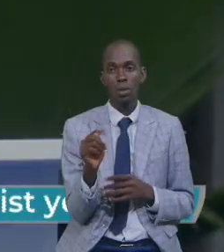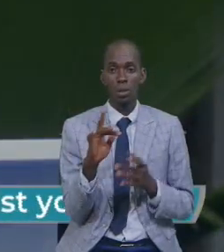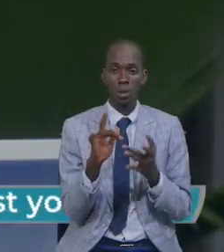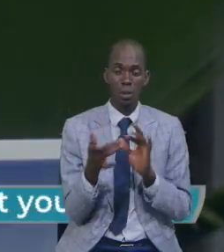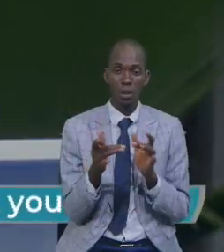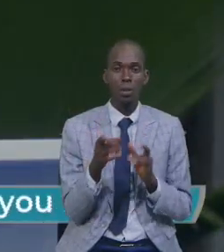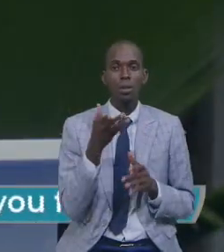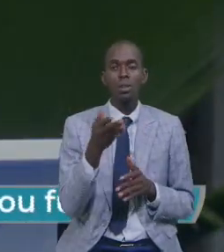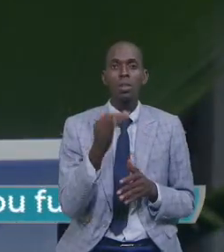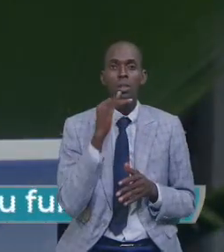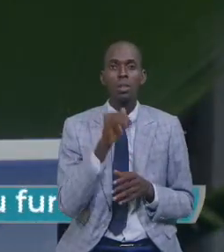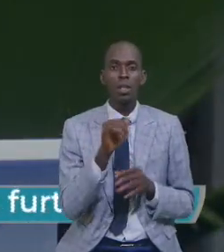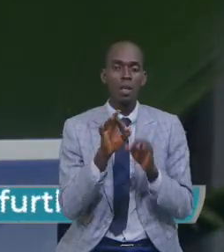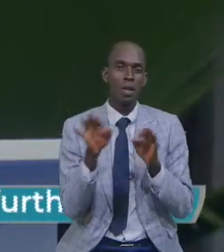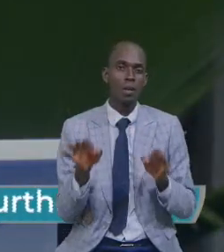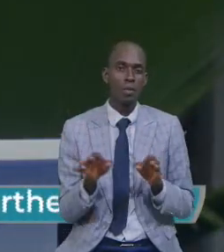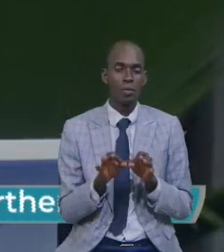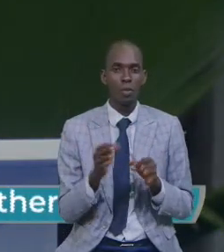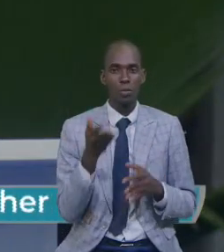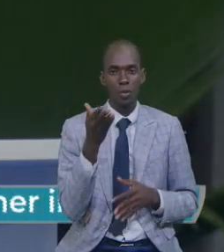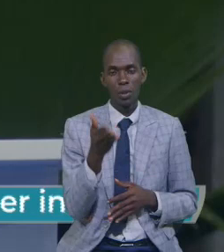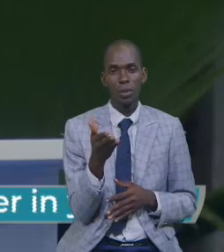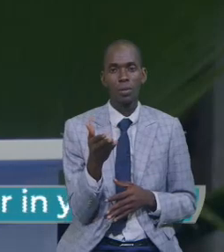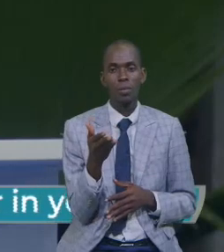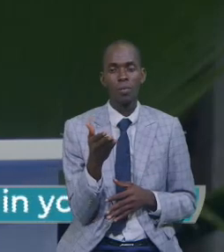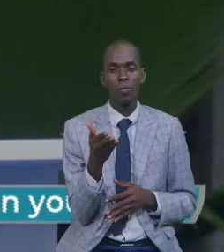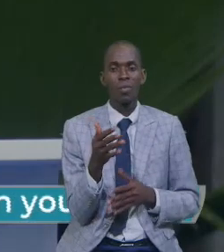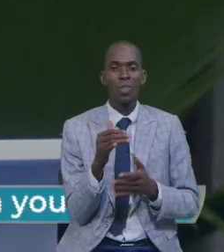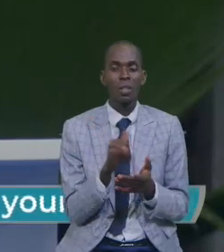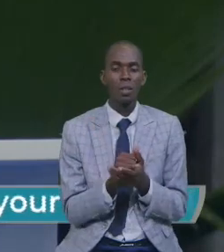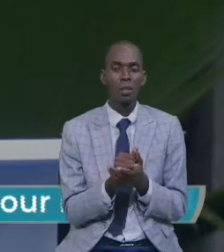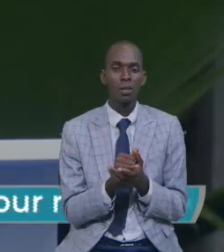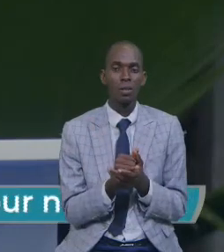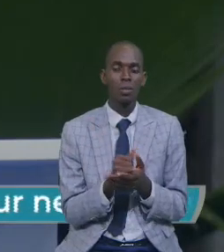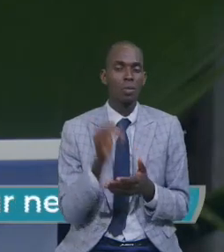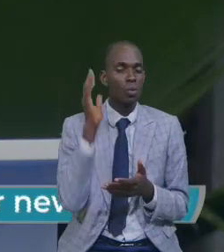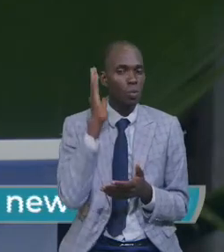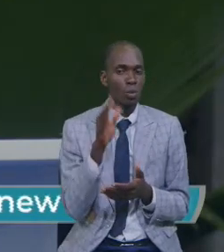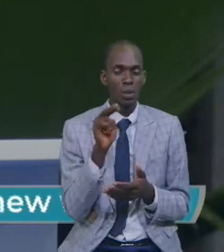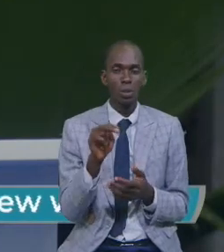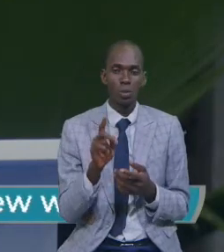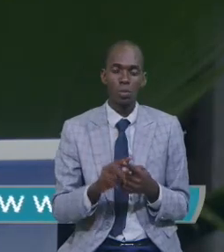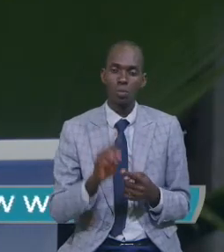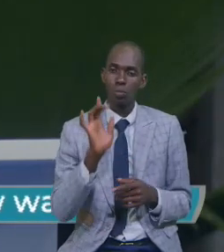will appear so that we can assist you for your further new work in Christ.